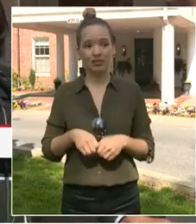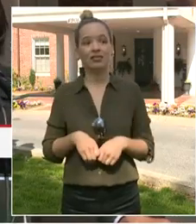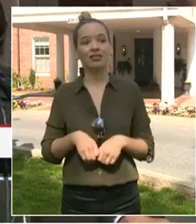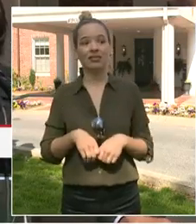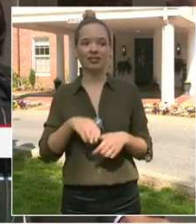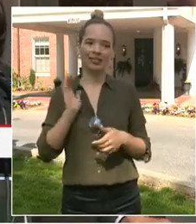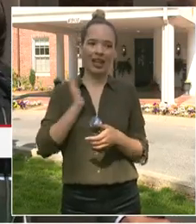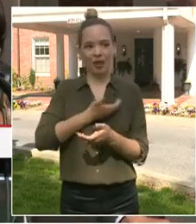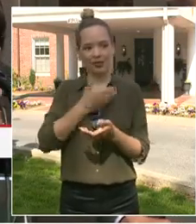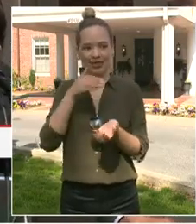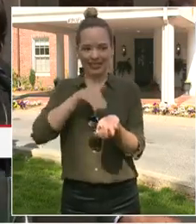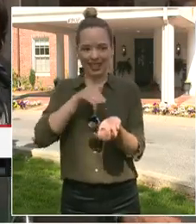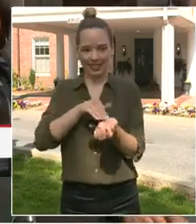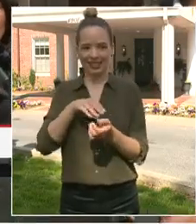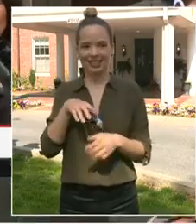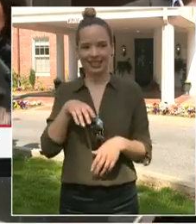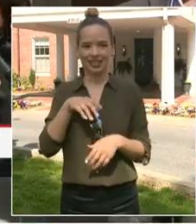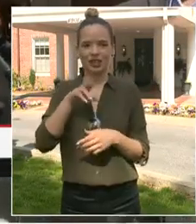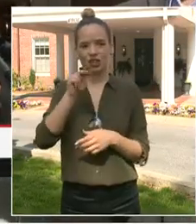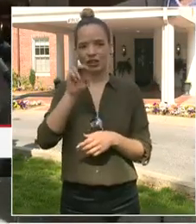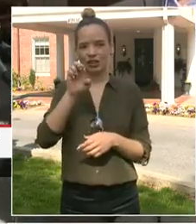Dr. LaQuandra Nesbitt.